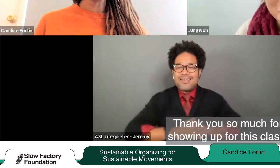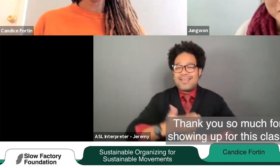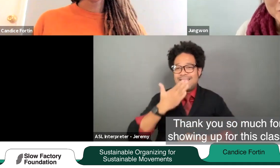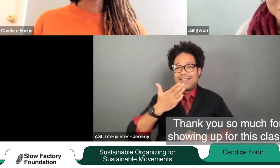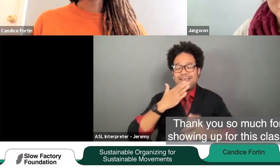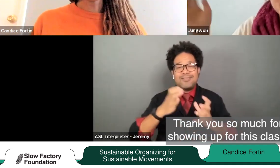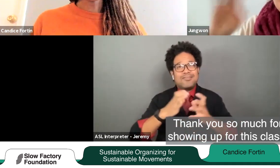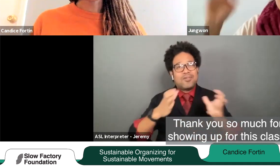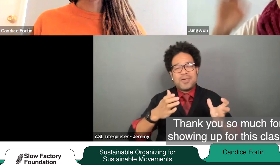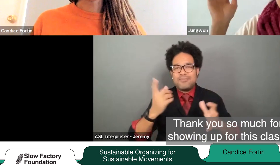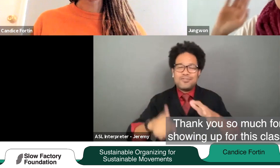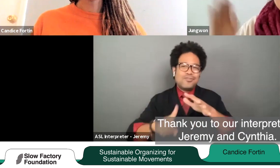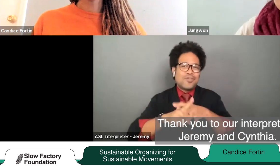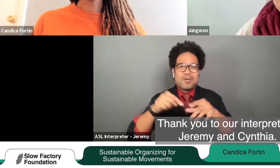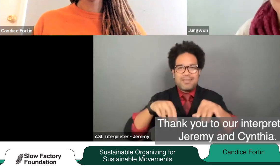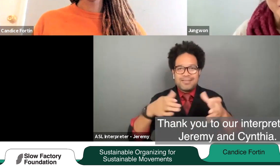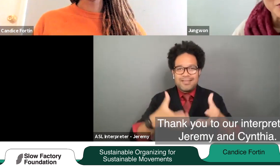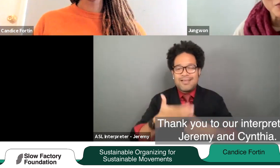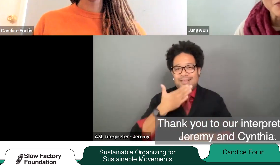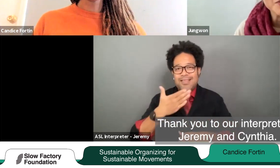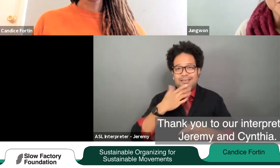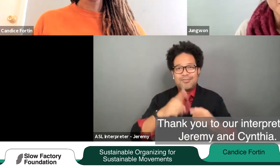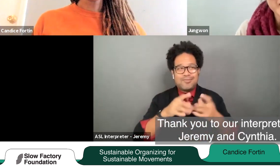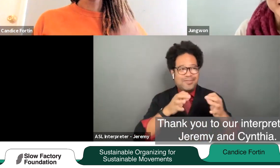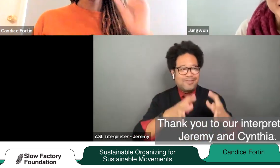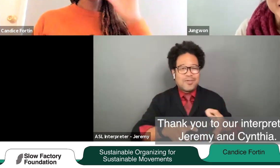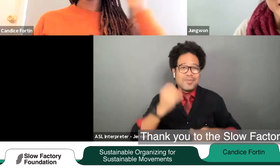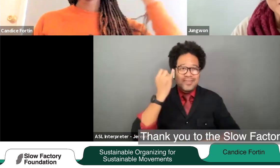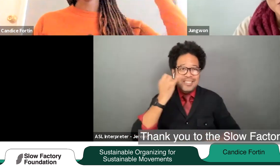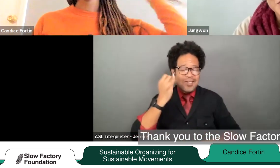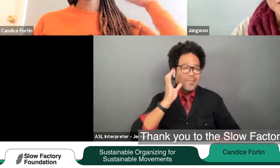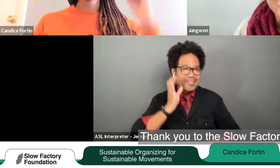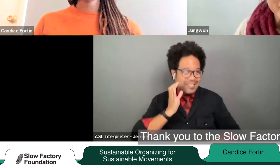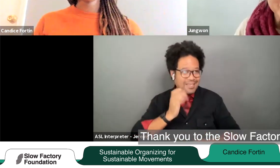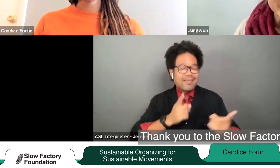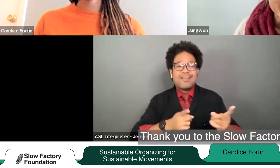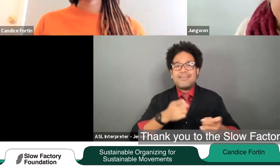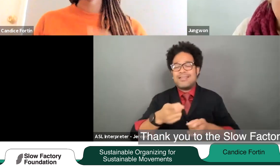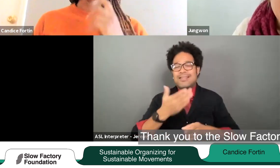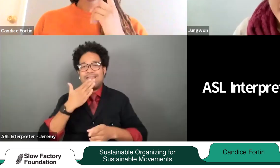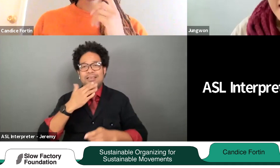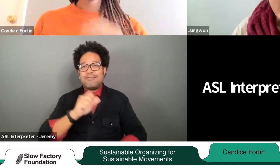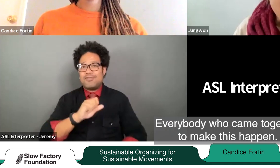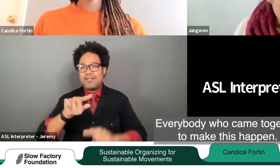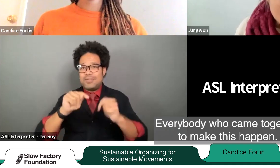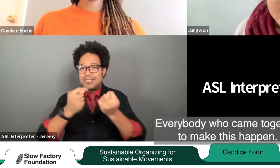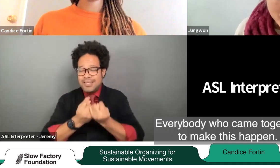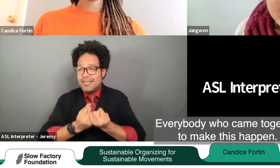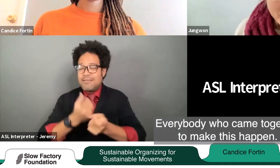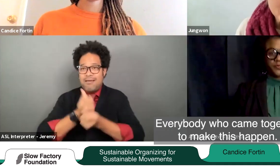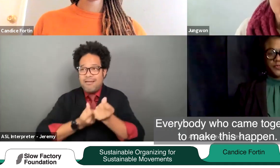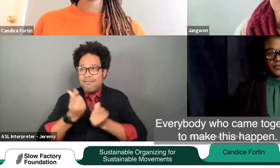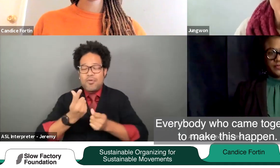you so much for showing up for this class. Thank you to our interpreters, Jeremy and Cynthia. Thank you to the Slow Factory team, everybody